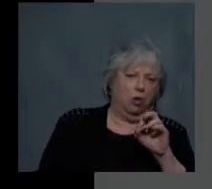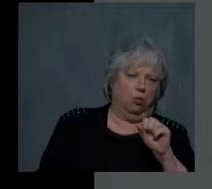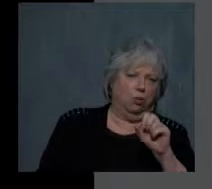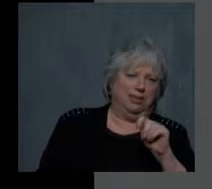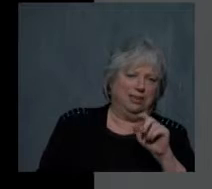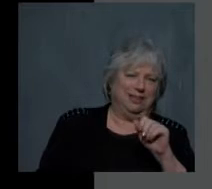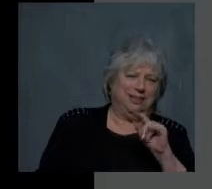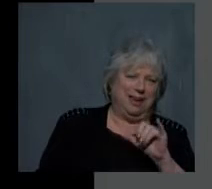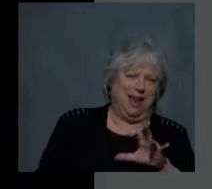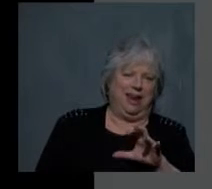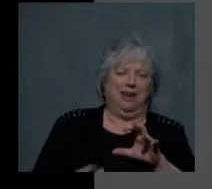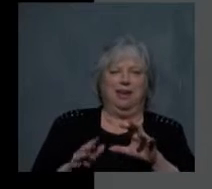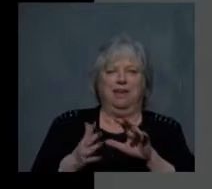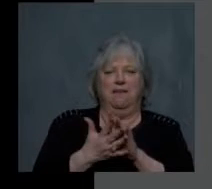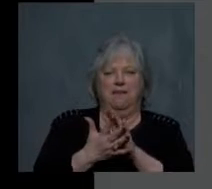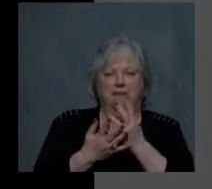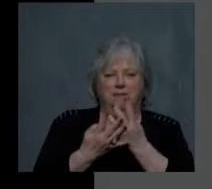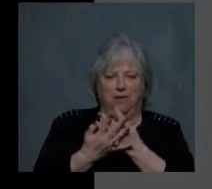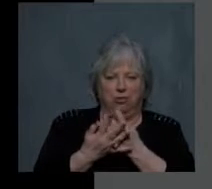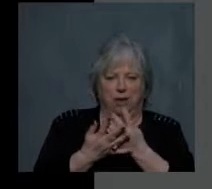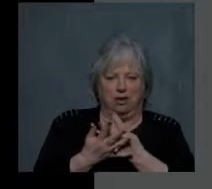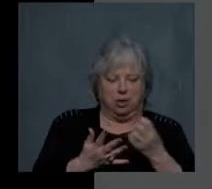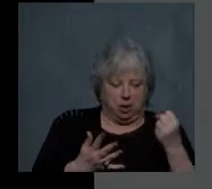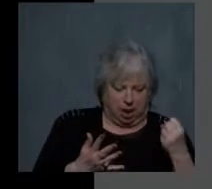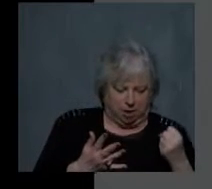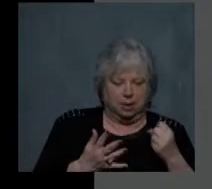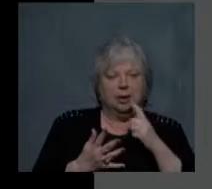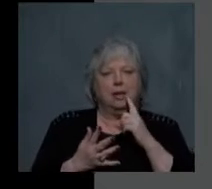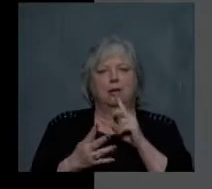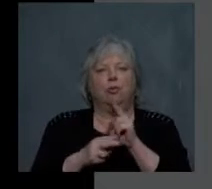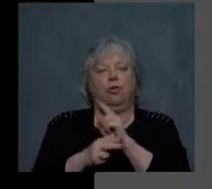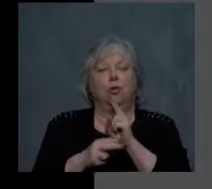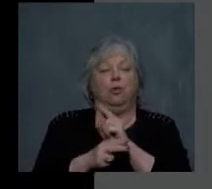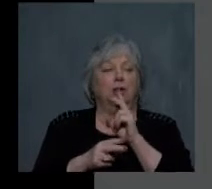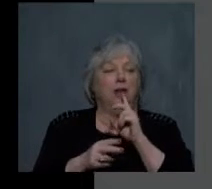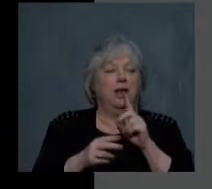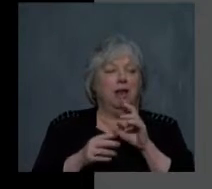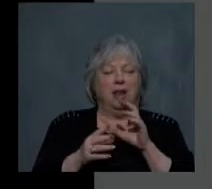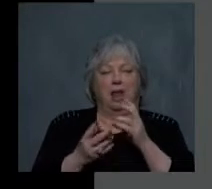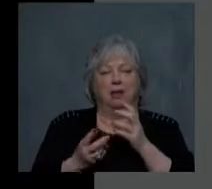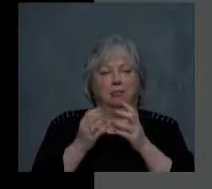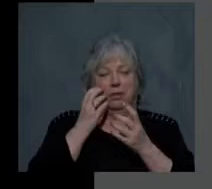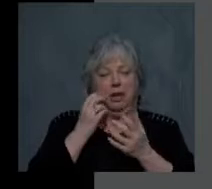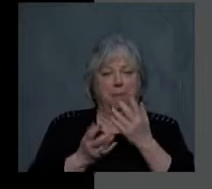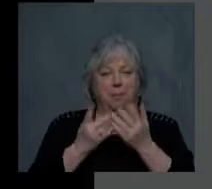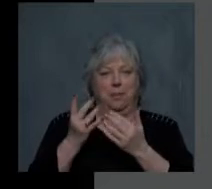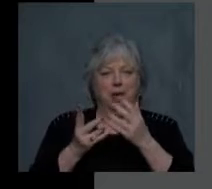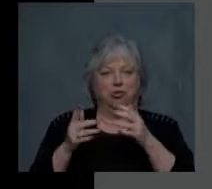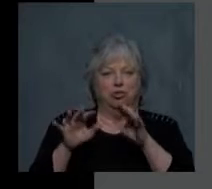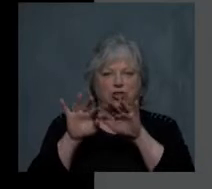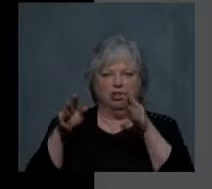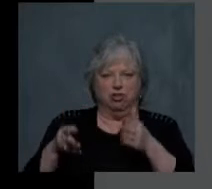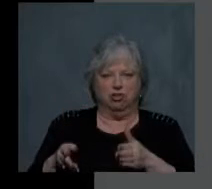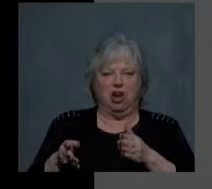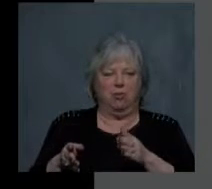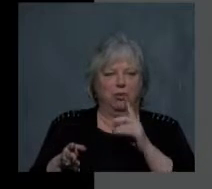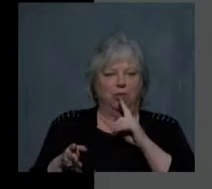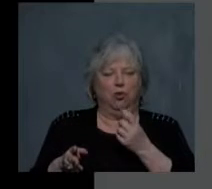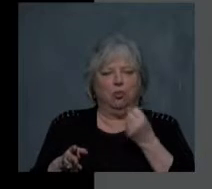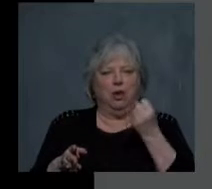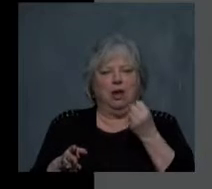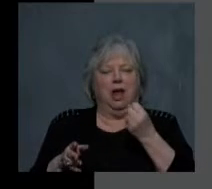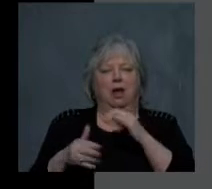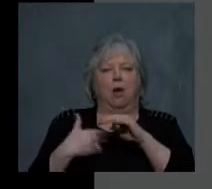electrostatic filtration is used. Yes. The chamber is multiple combustion chamber used to retain